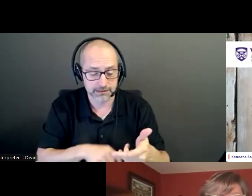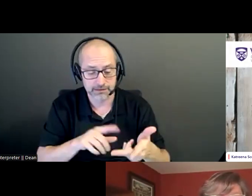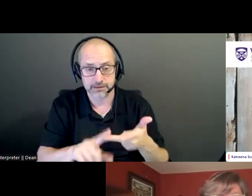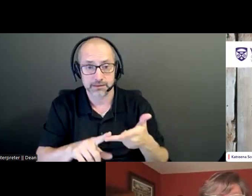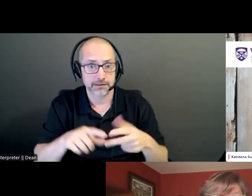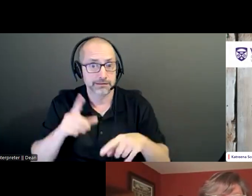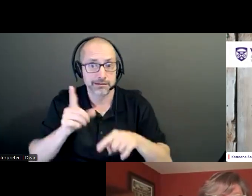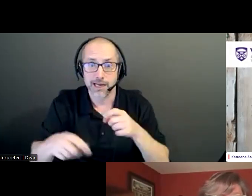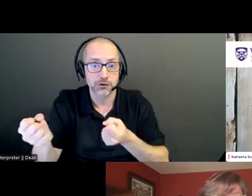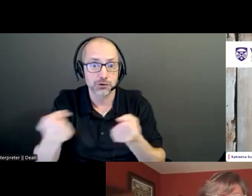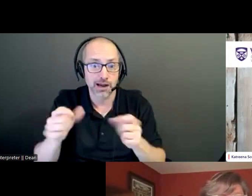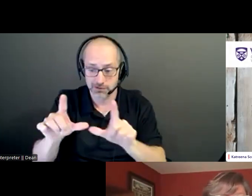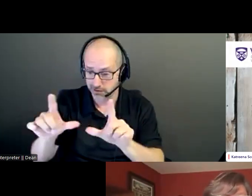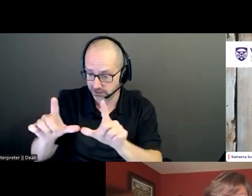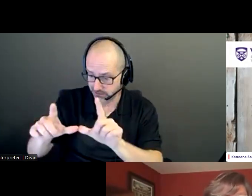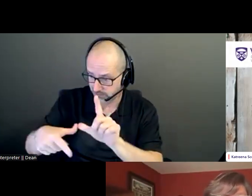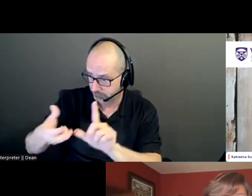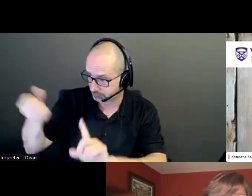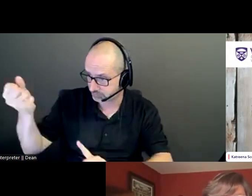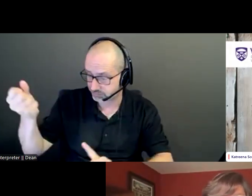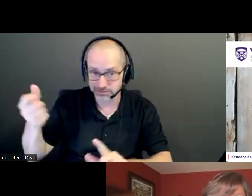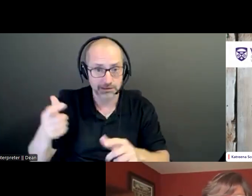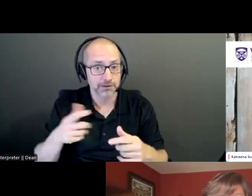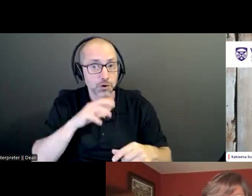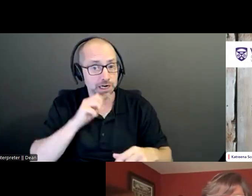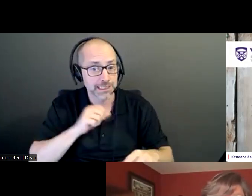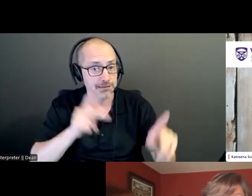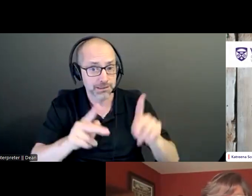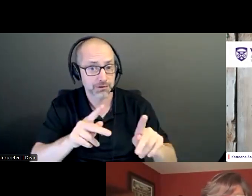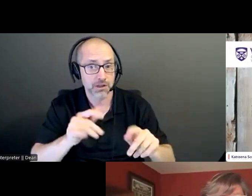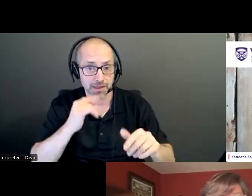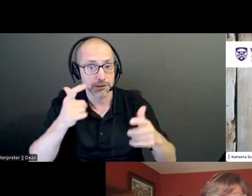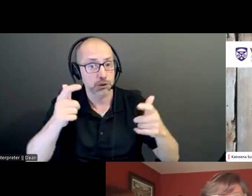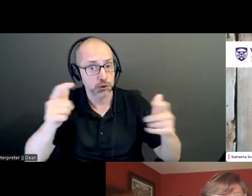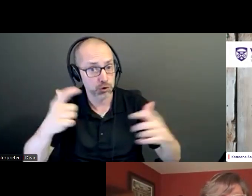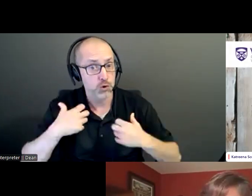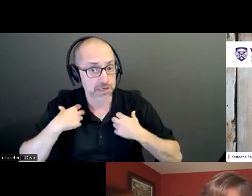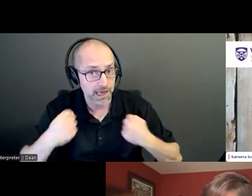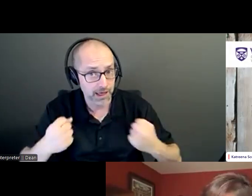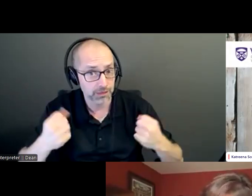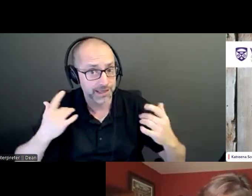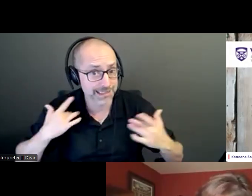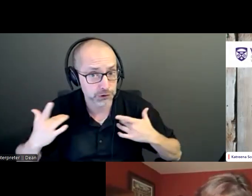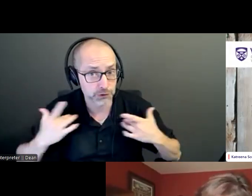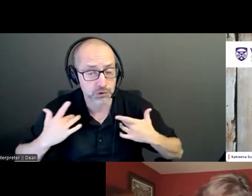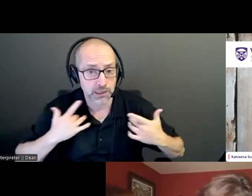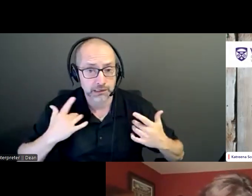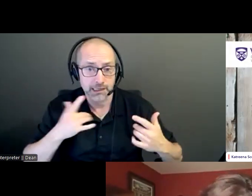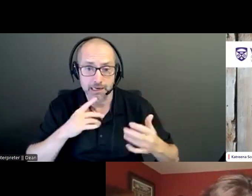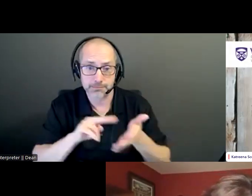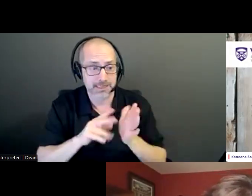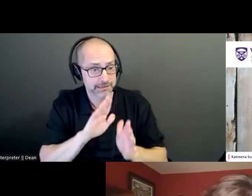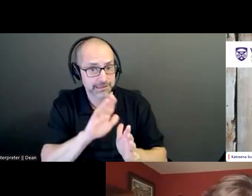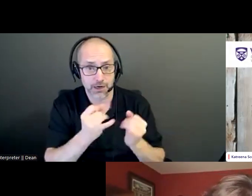a vehicle in aging communities, huge health issue that really does diminish one's